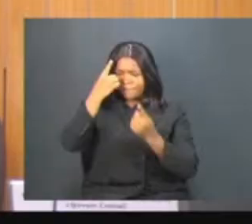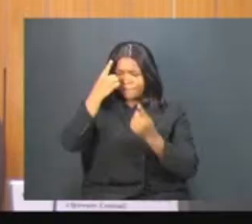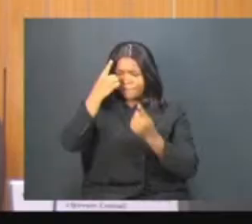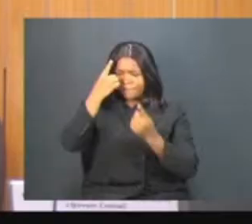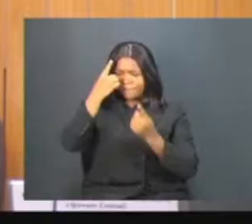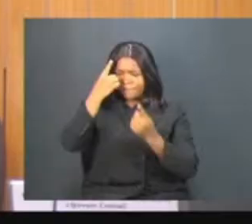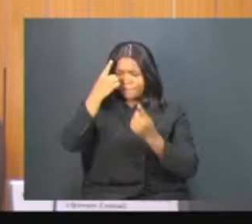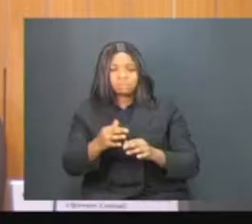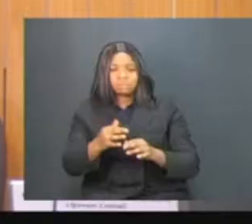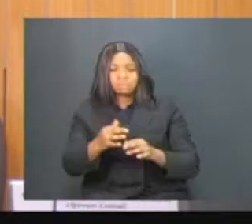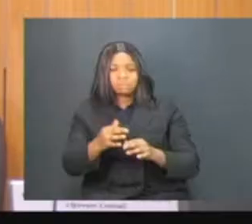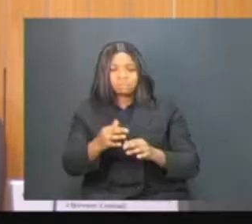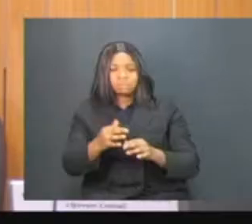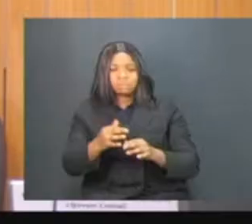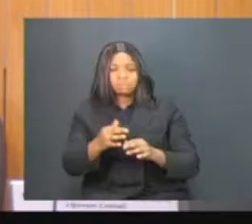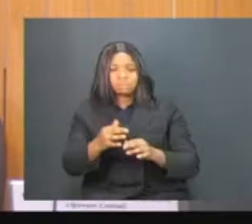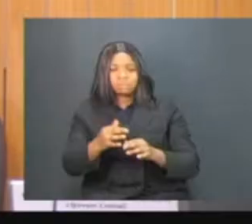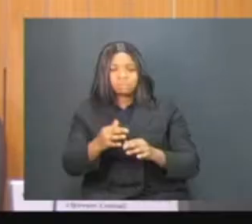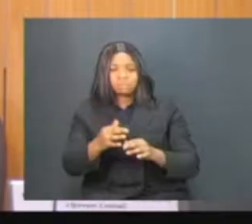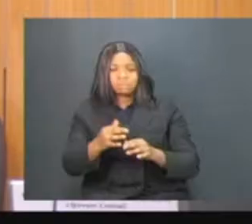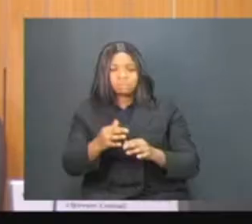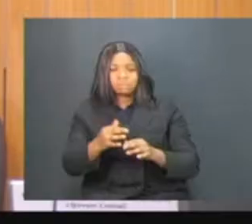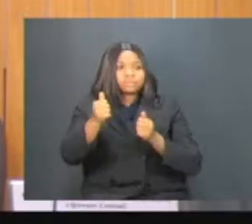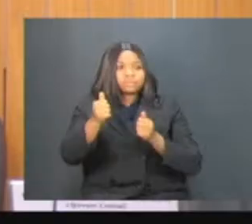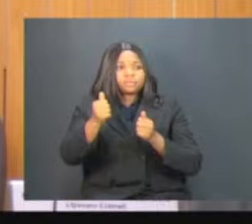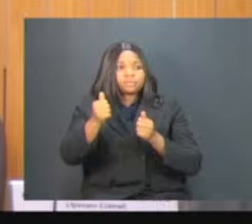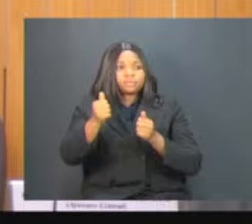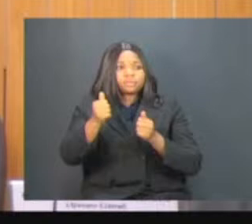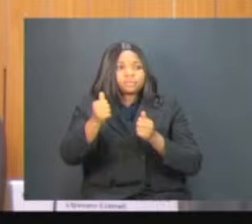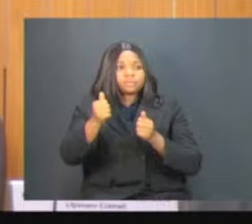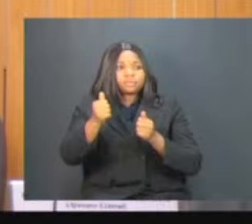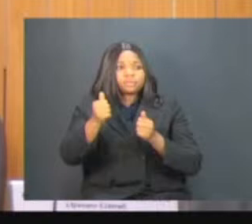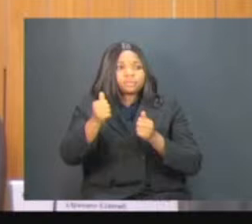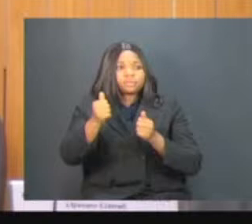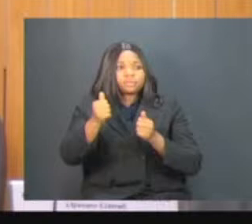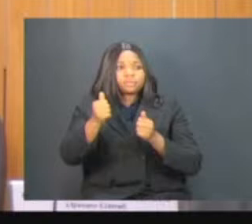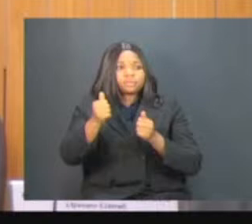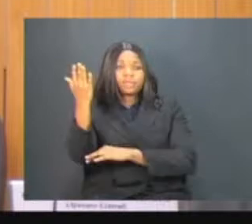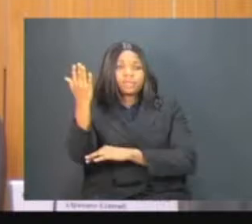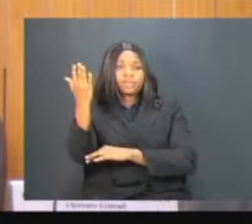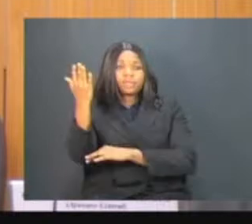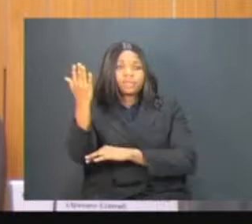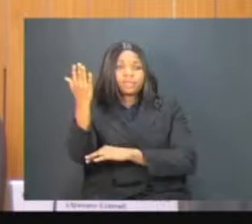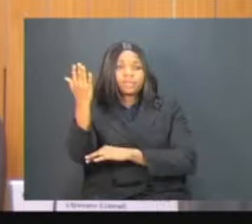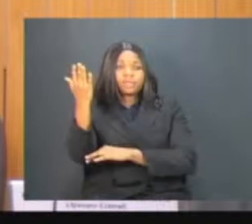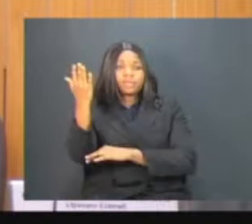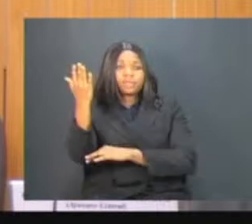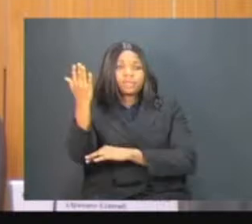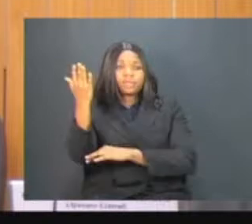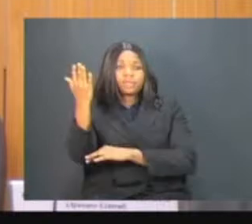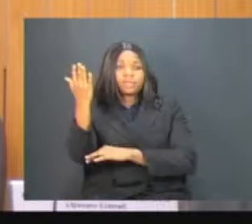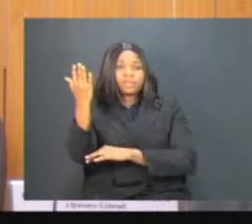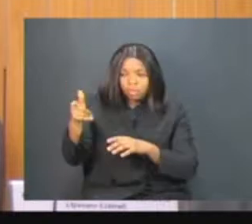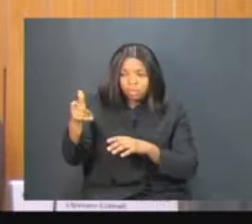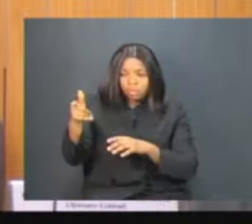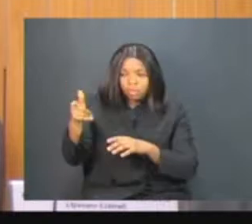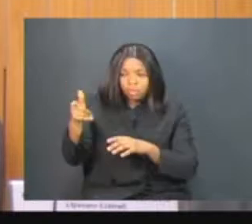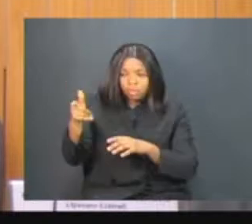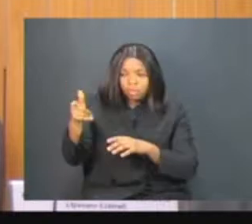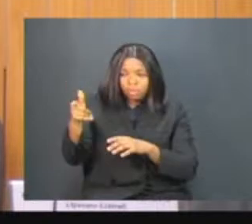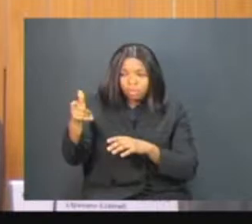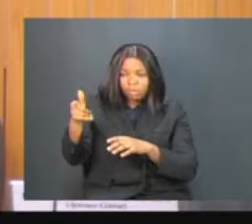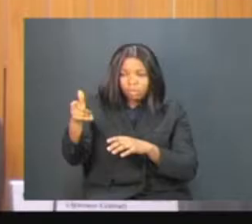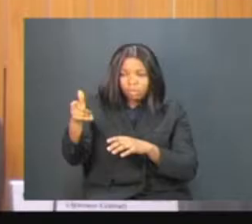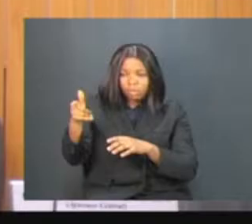are off. You get to the hospital and the doctor, the only doctor there, will not be there because it's in the night. Mr.